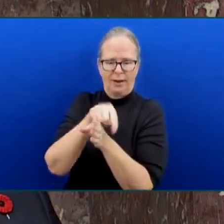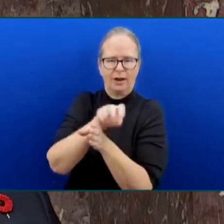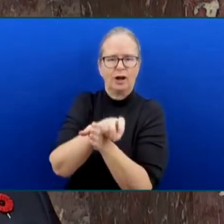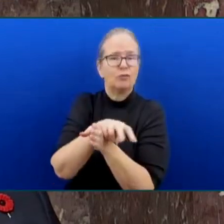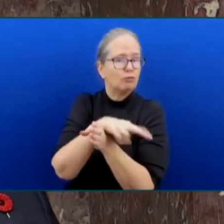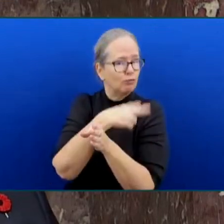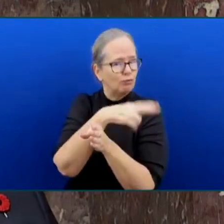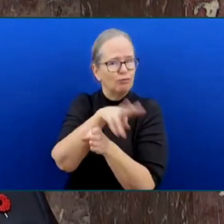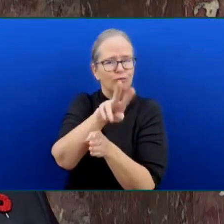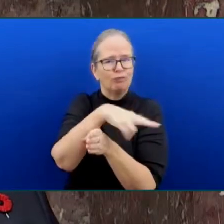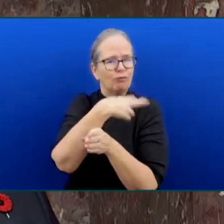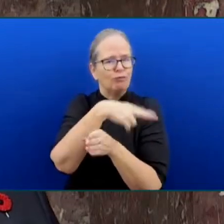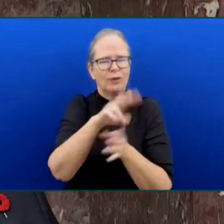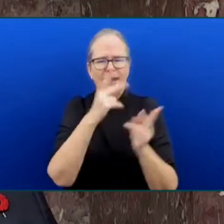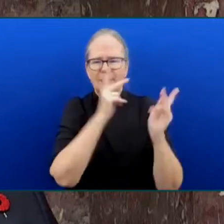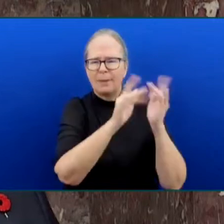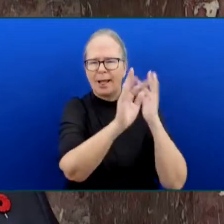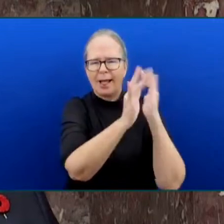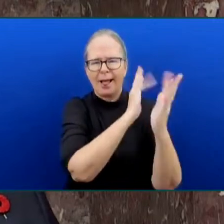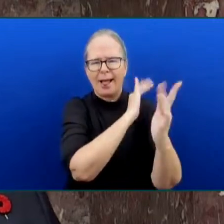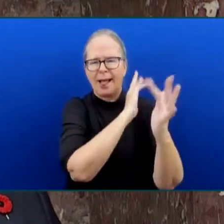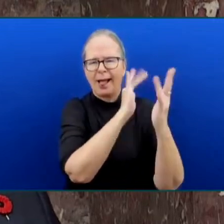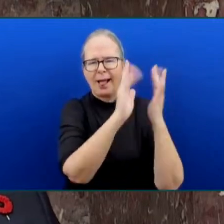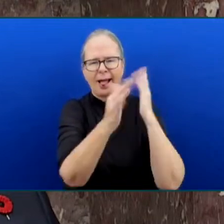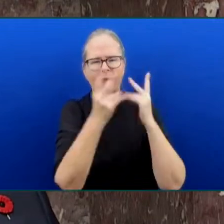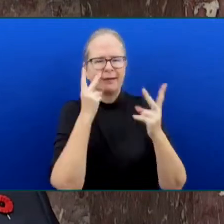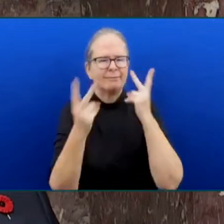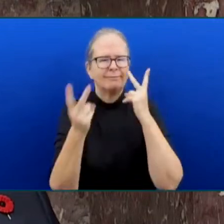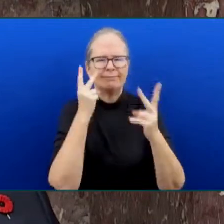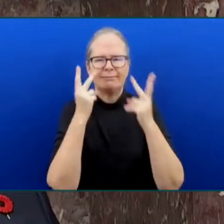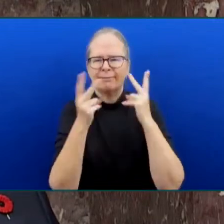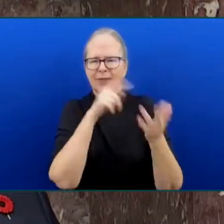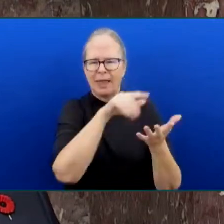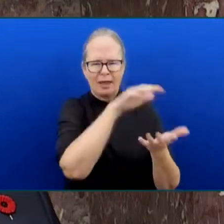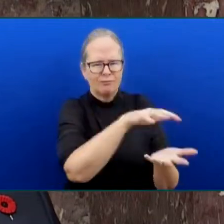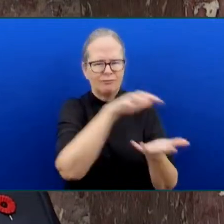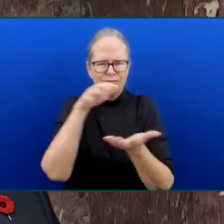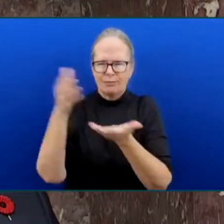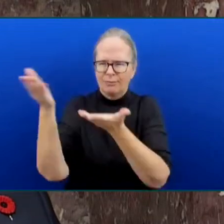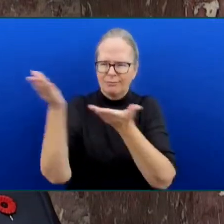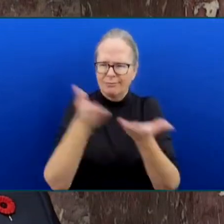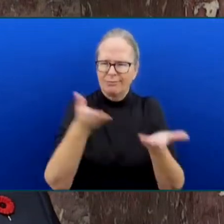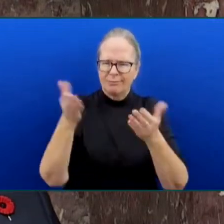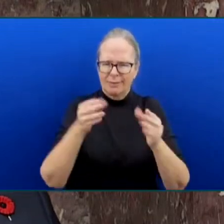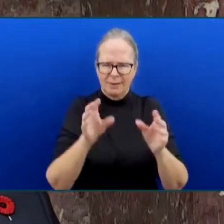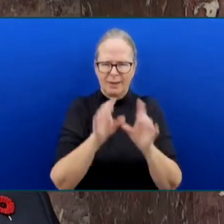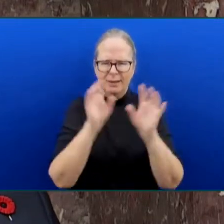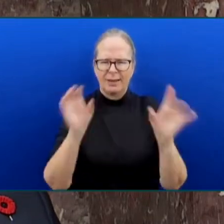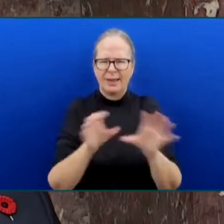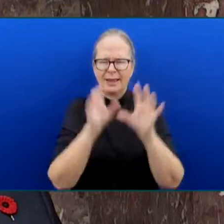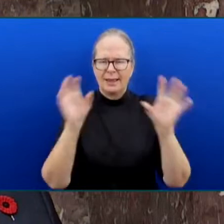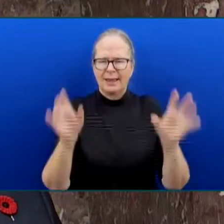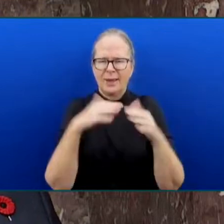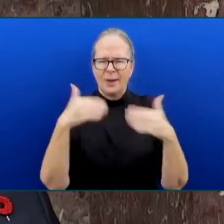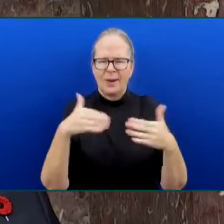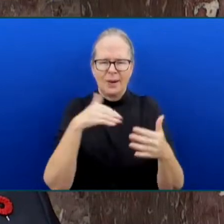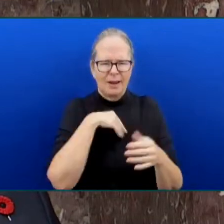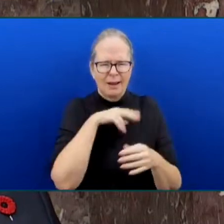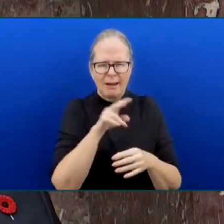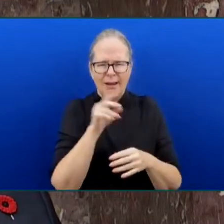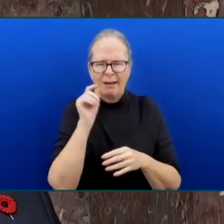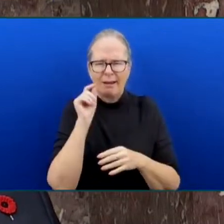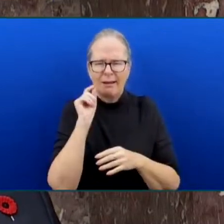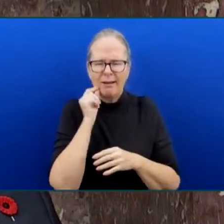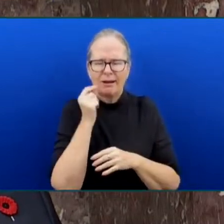and their parents choosing the right pumpkin and adding decoration if they wished, I realized that I felt an overwhelming gratitude that Parkgate, like many